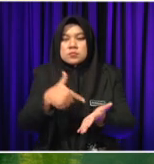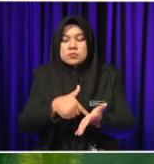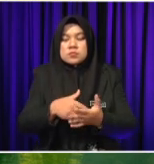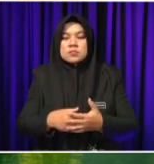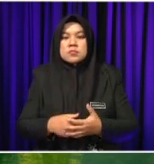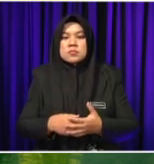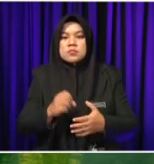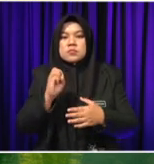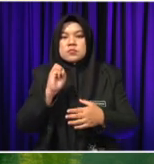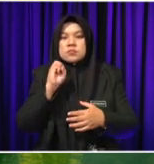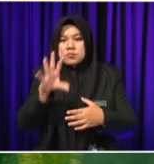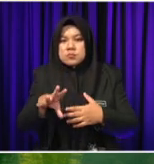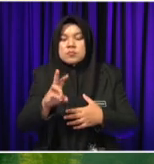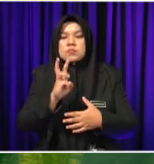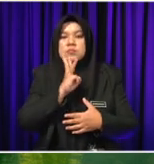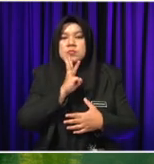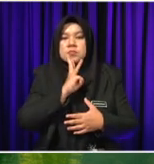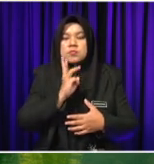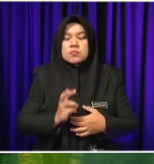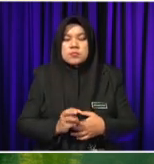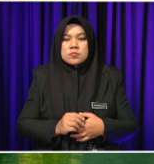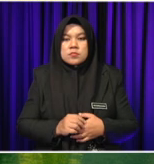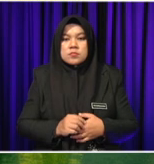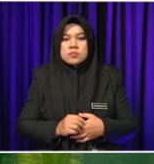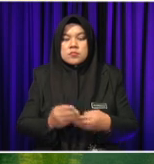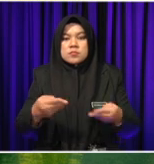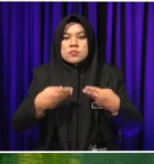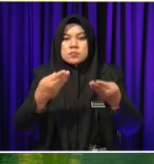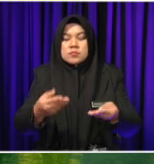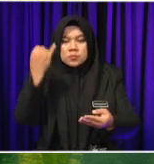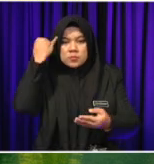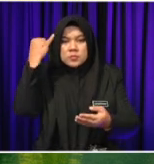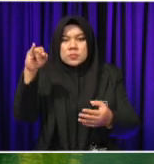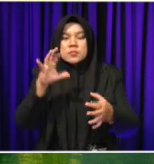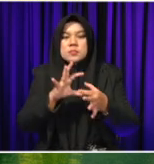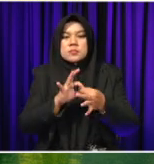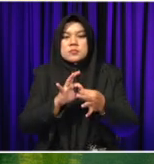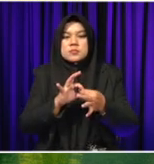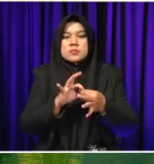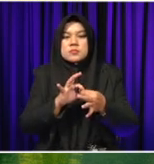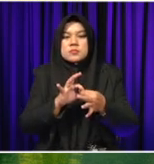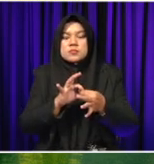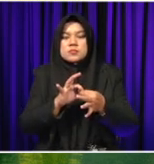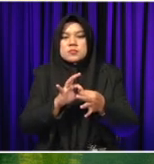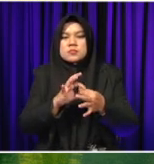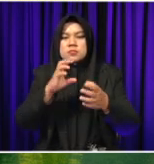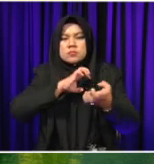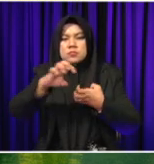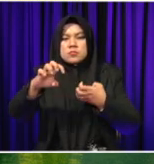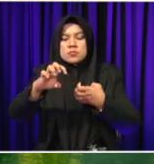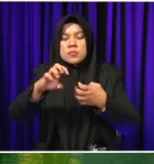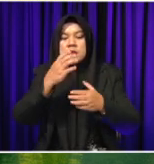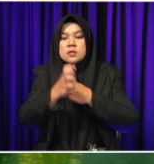waste the water. So this has definitely given you an idea of torturing the earth, which is